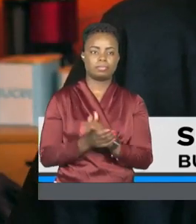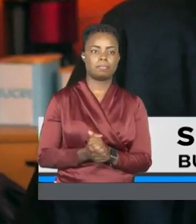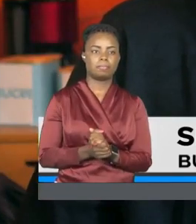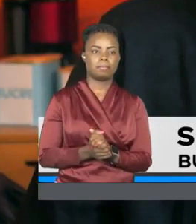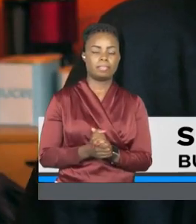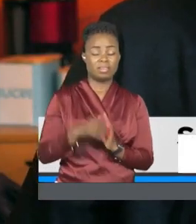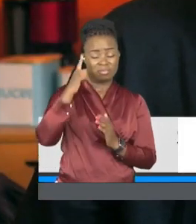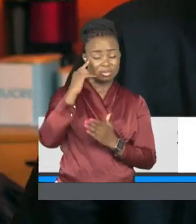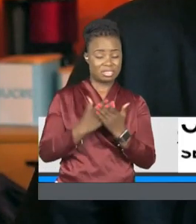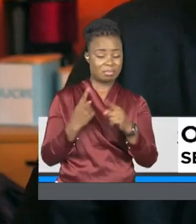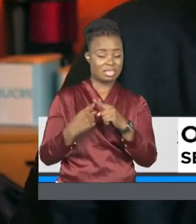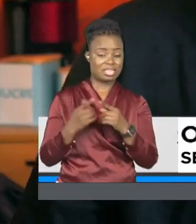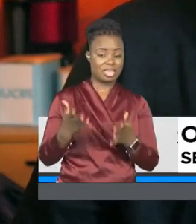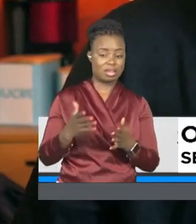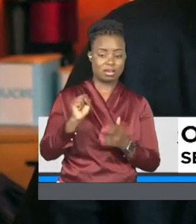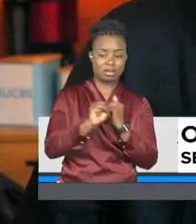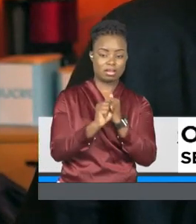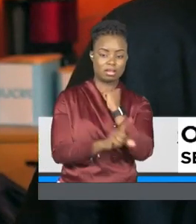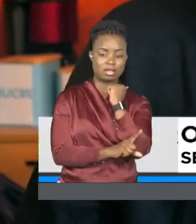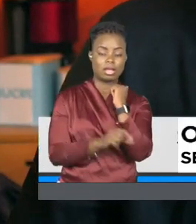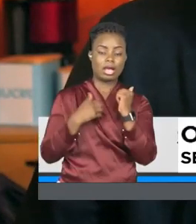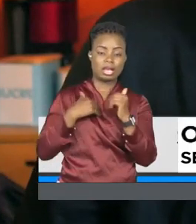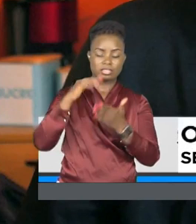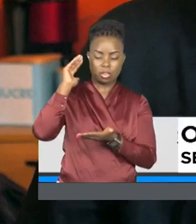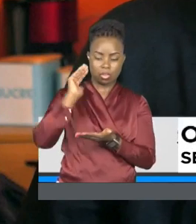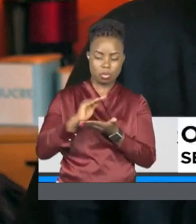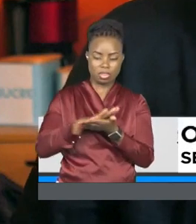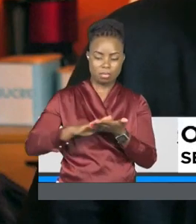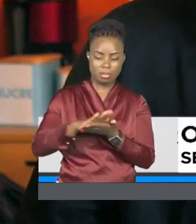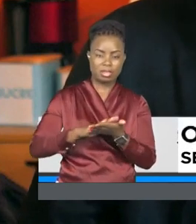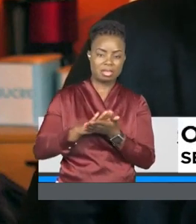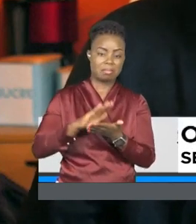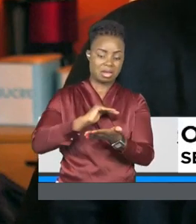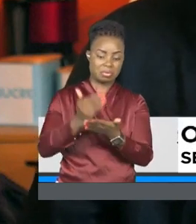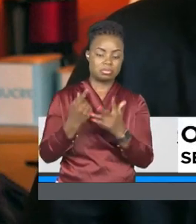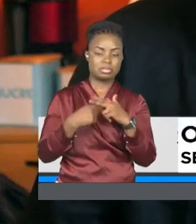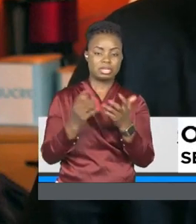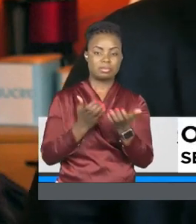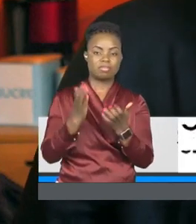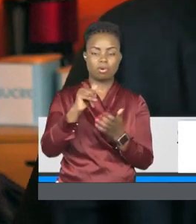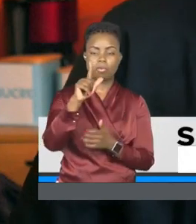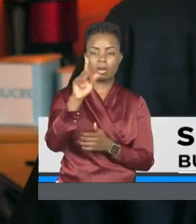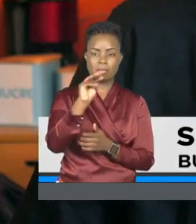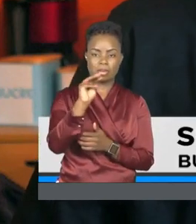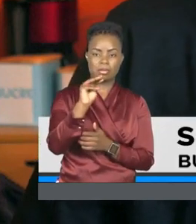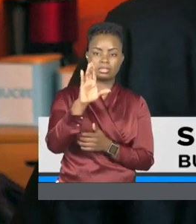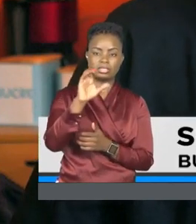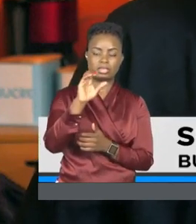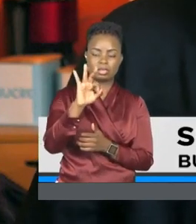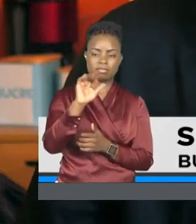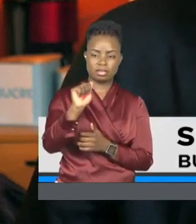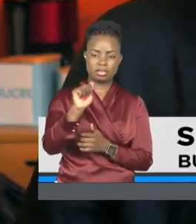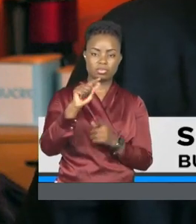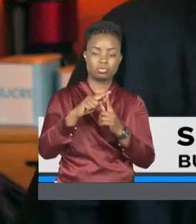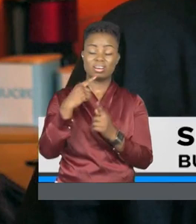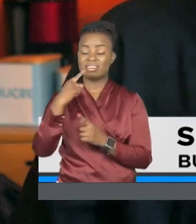For some years now, Senegal has lowered the minimum social capital necessary to start a business from 1 million CFA francs to 100,000